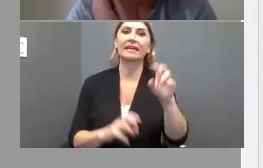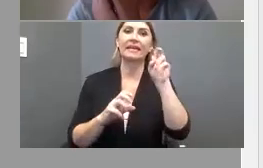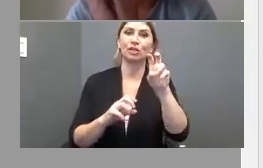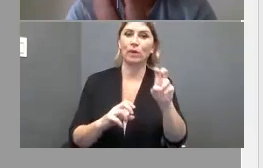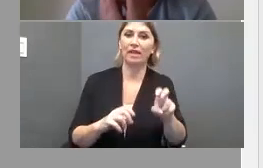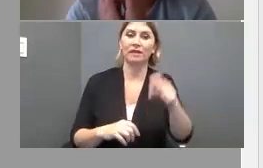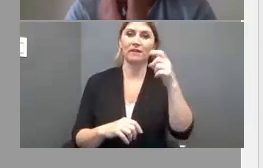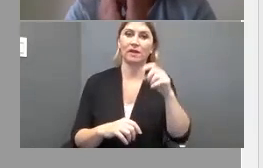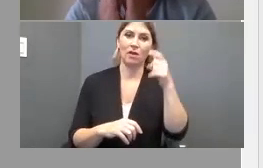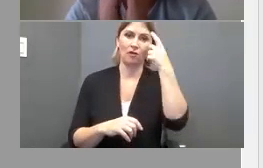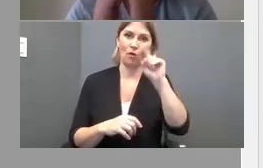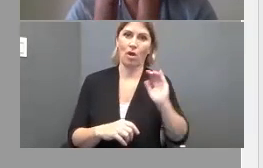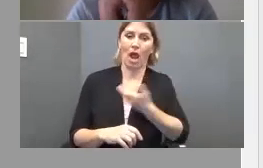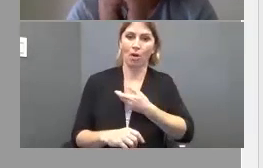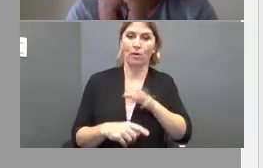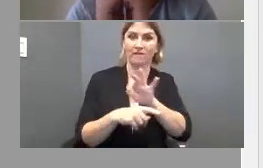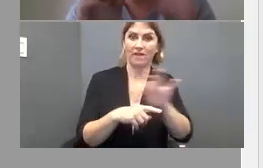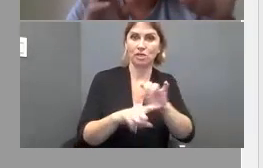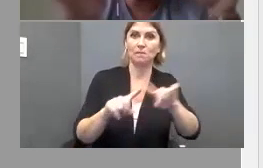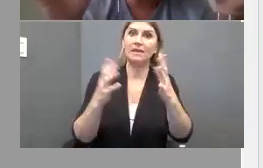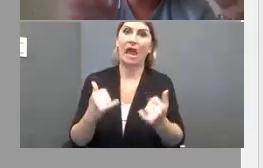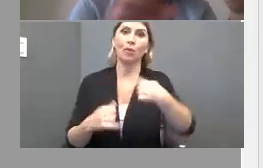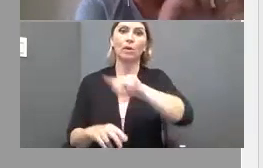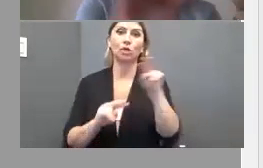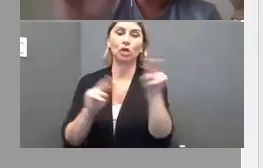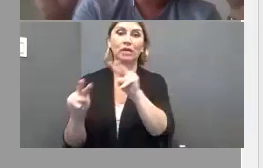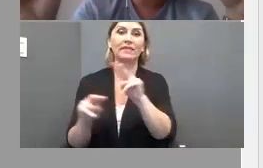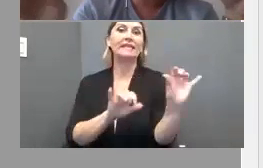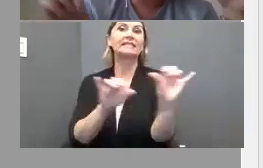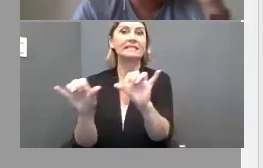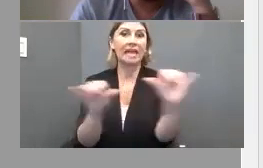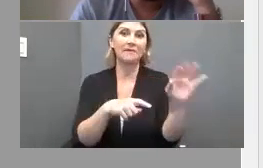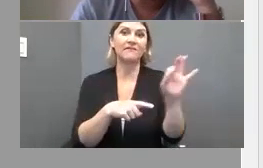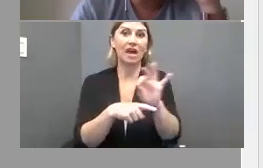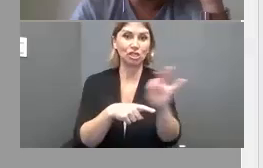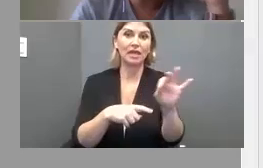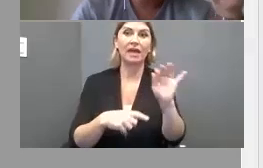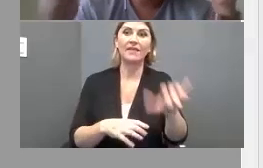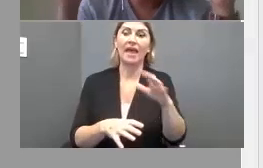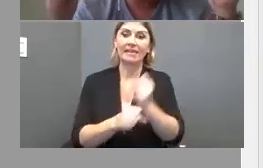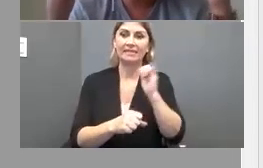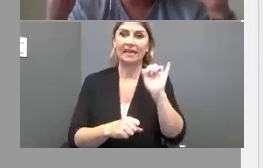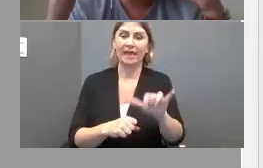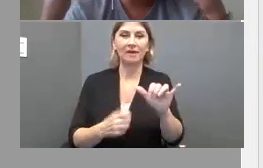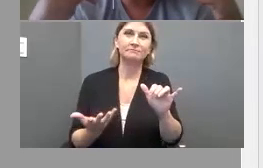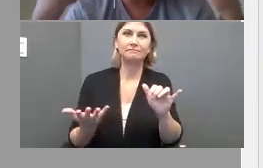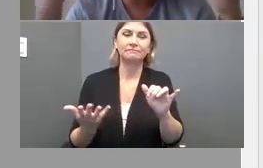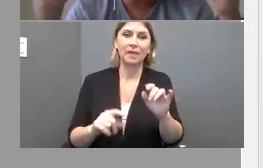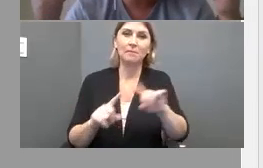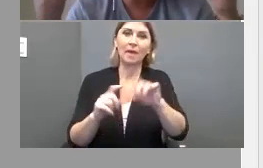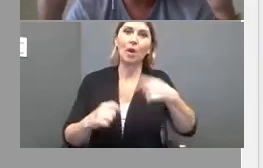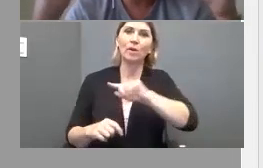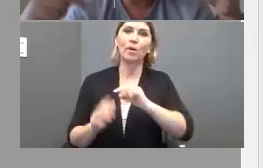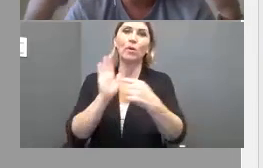our function. Now we are going to look at the same function, some function that takes this amount of time, but we are going to represent